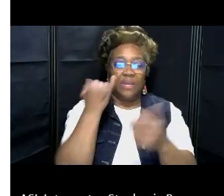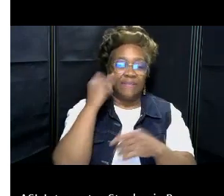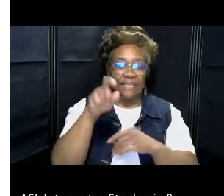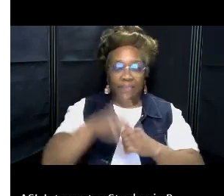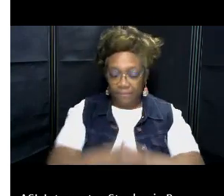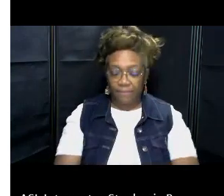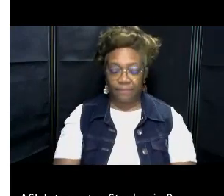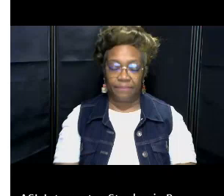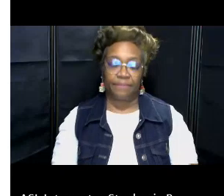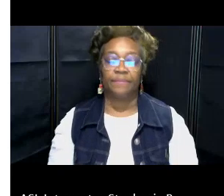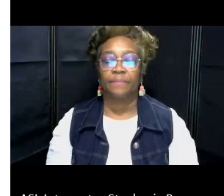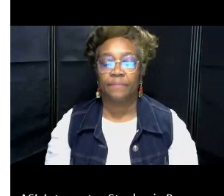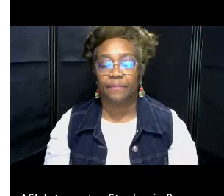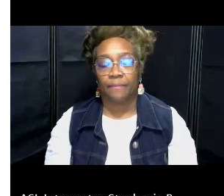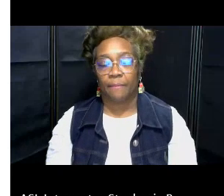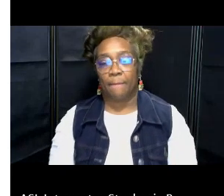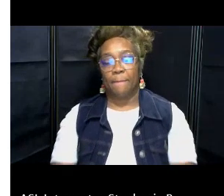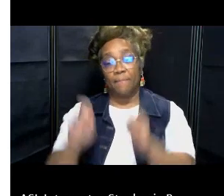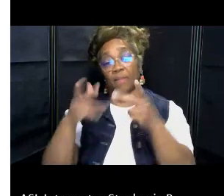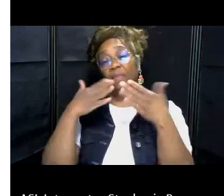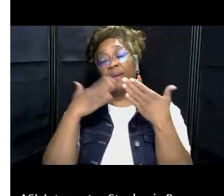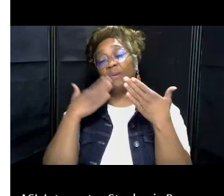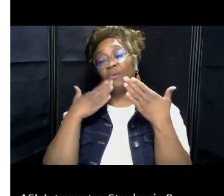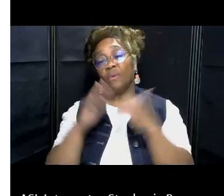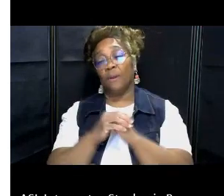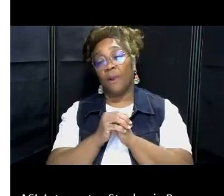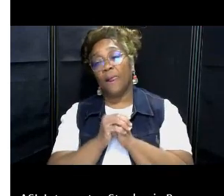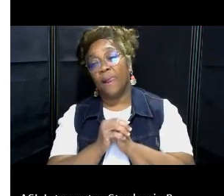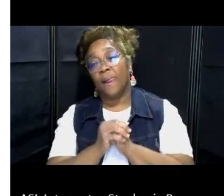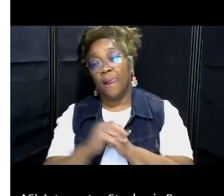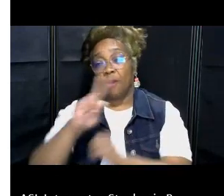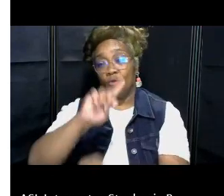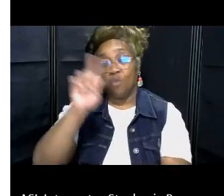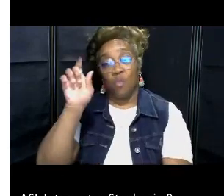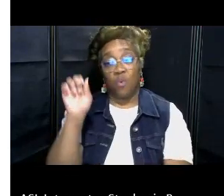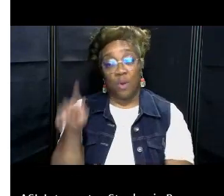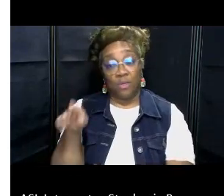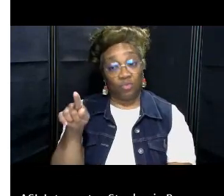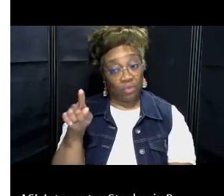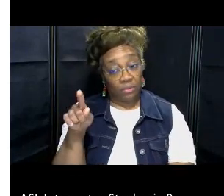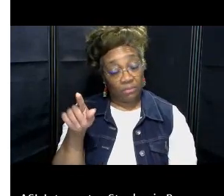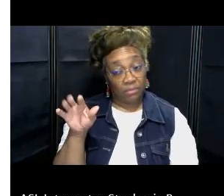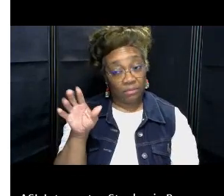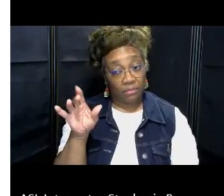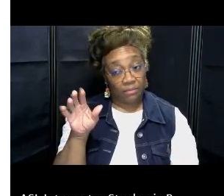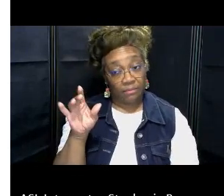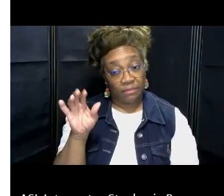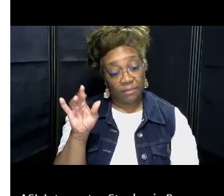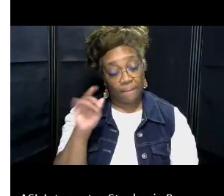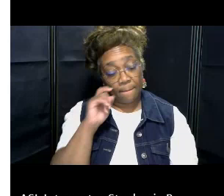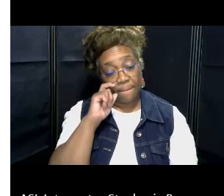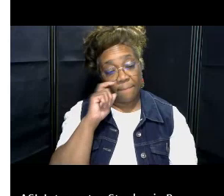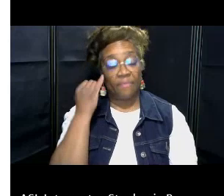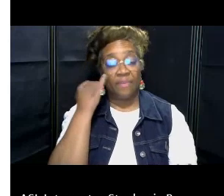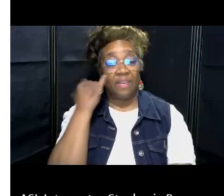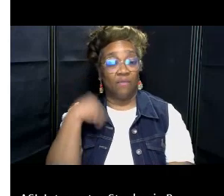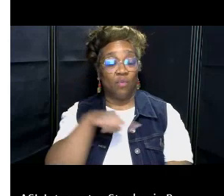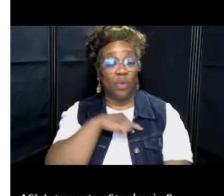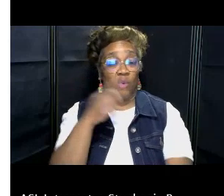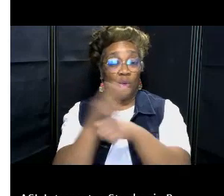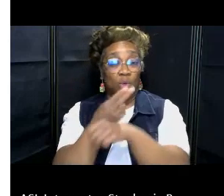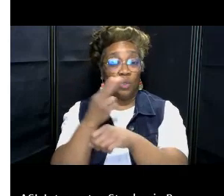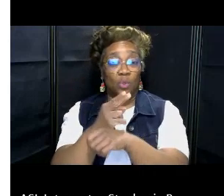Okay, thank you. And we have a question about if we are going to use